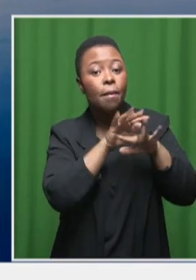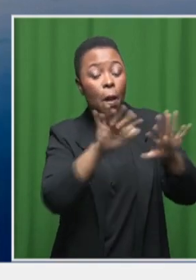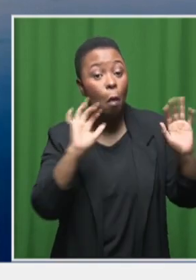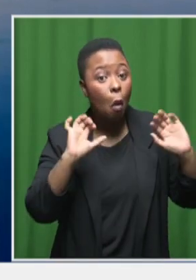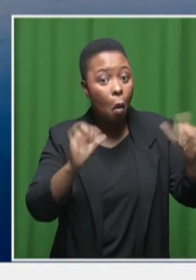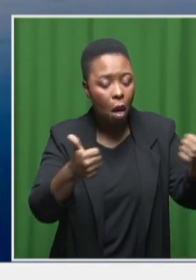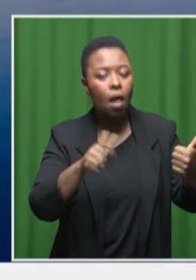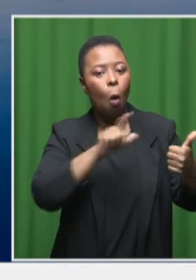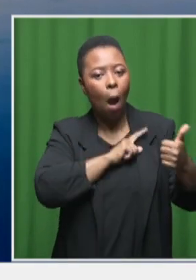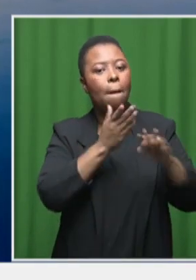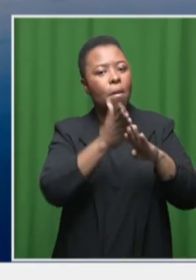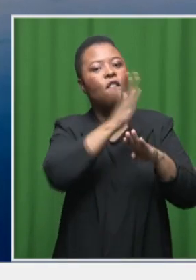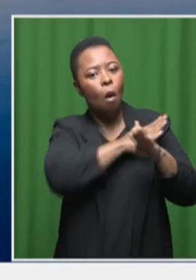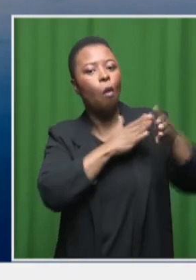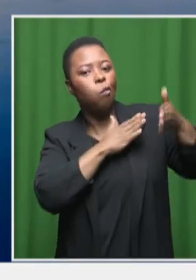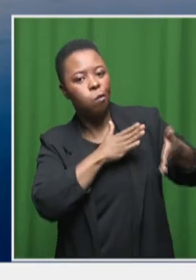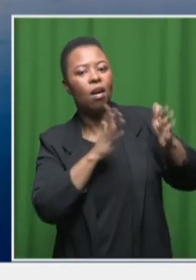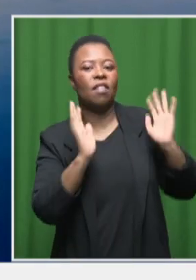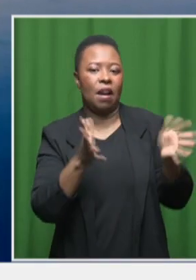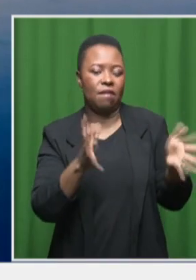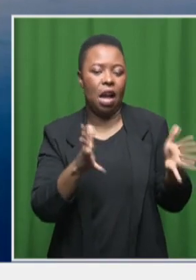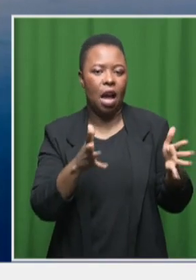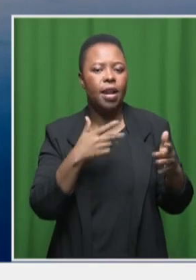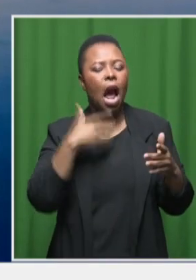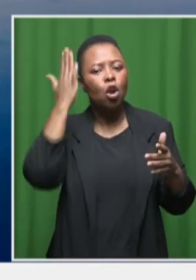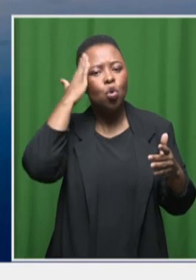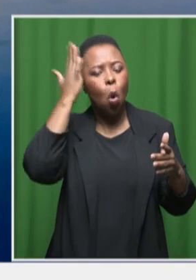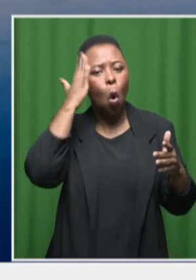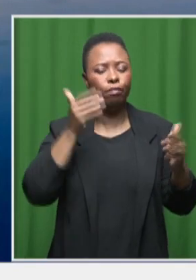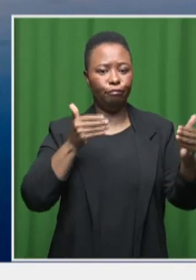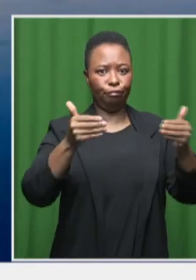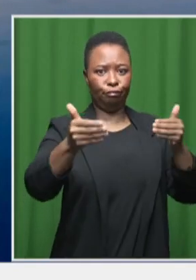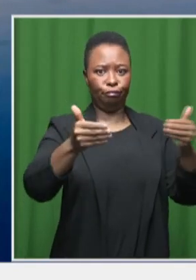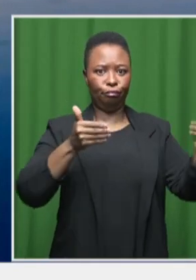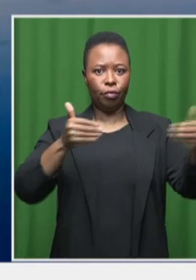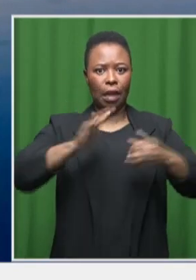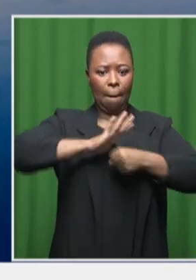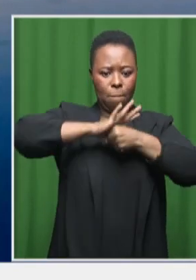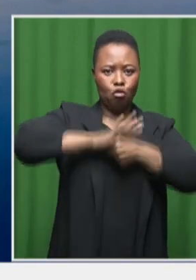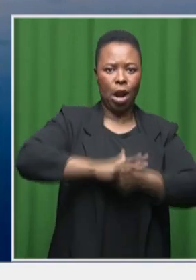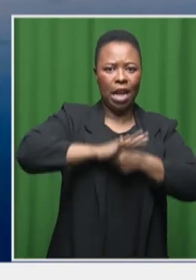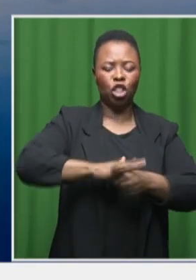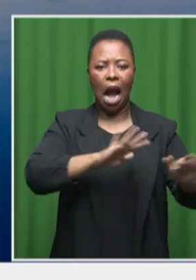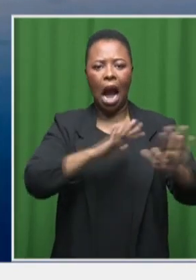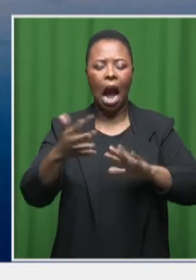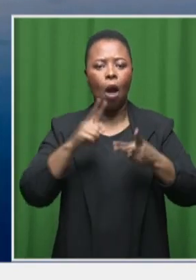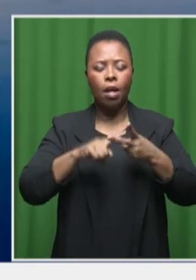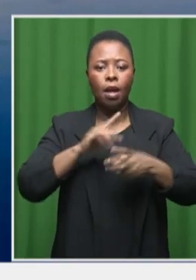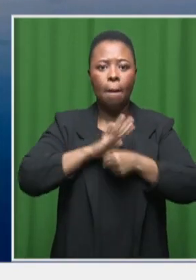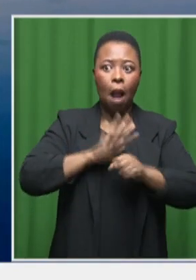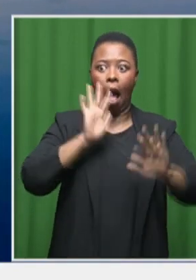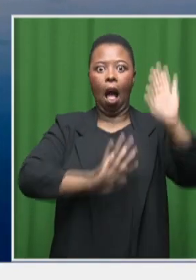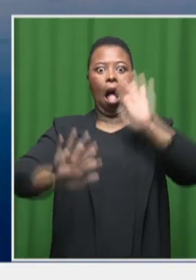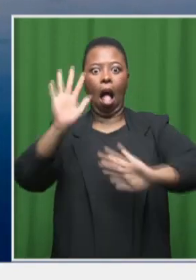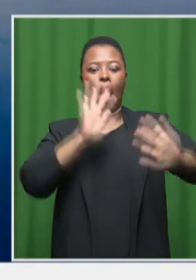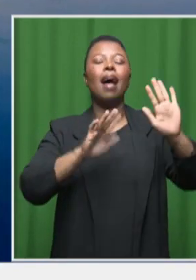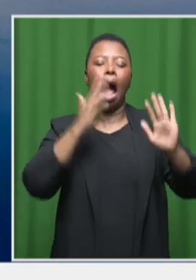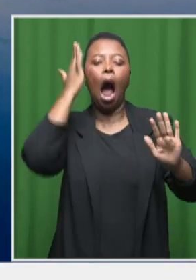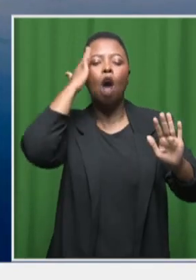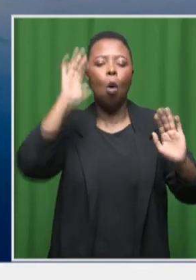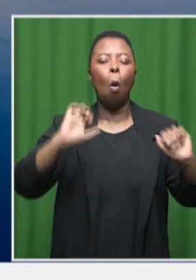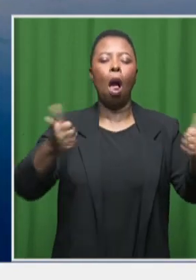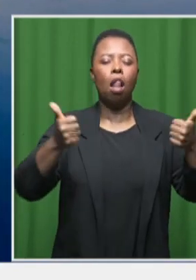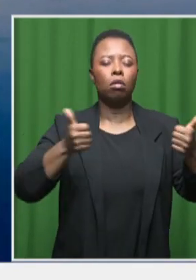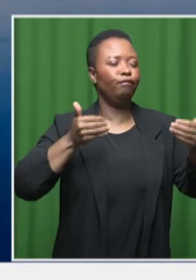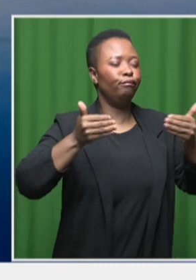that industry before. I know how to tackle pressure, I know how to work around pressure. So I mean, it's really